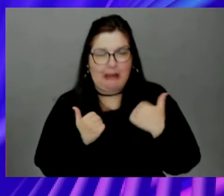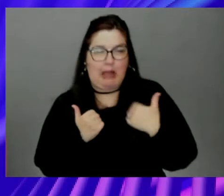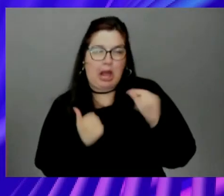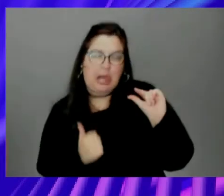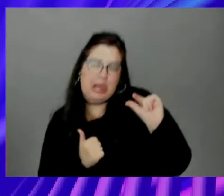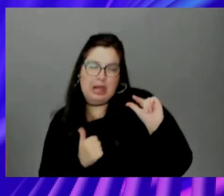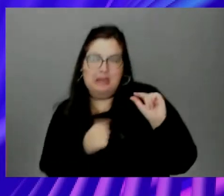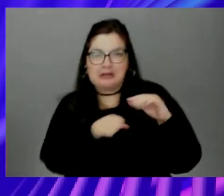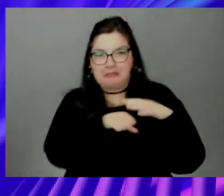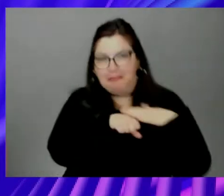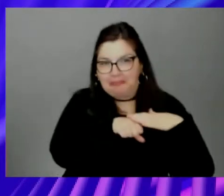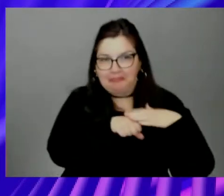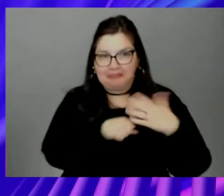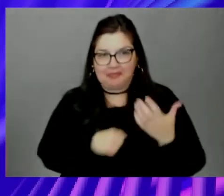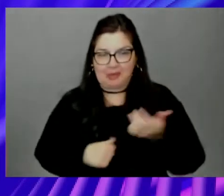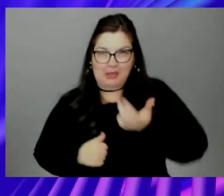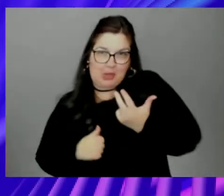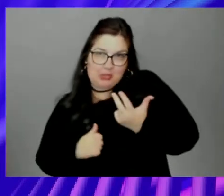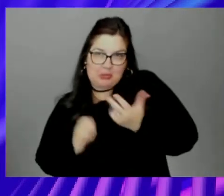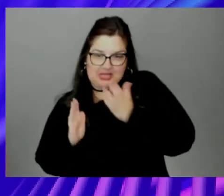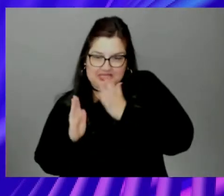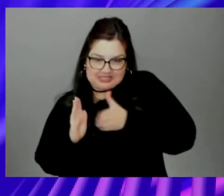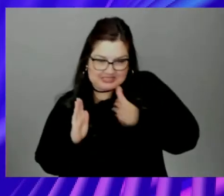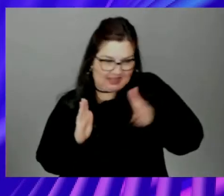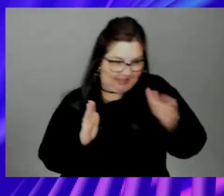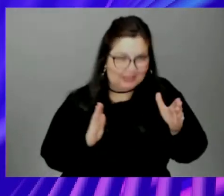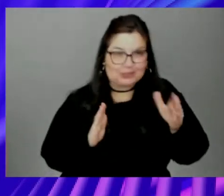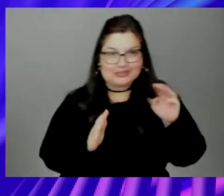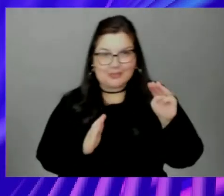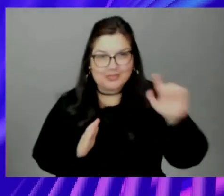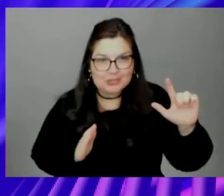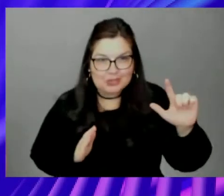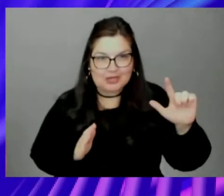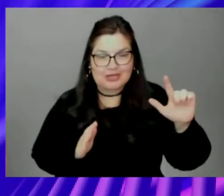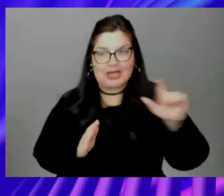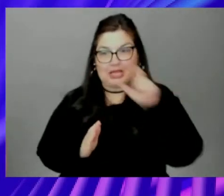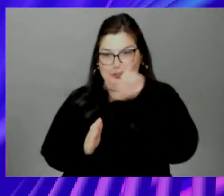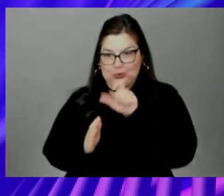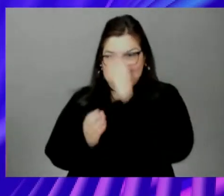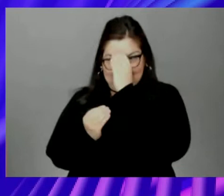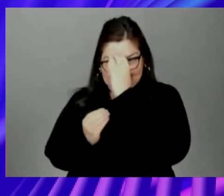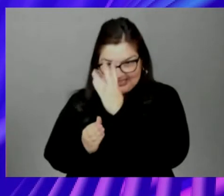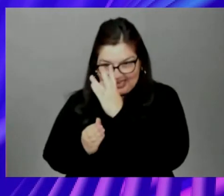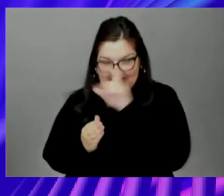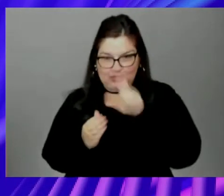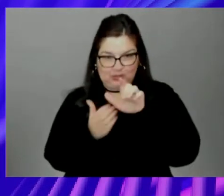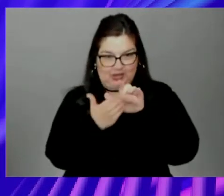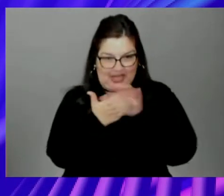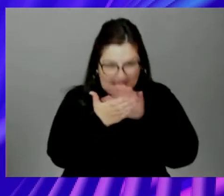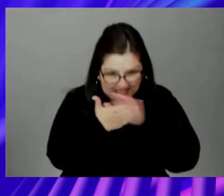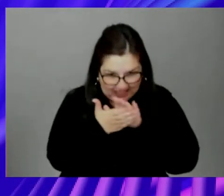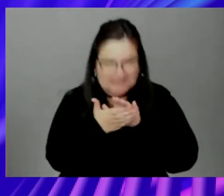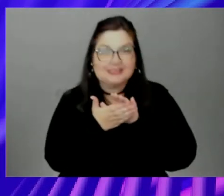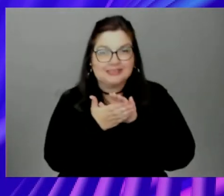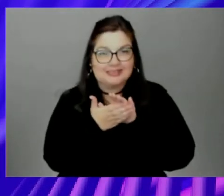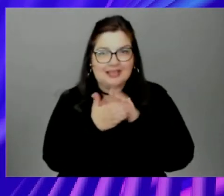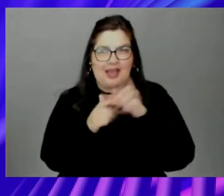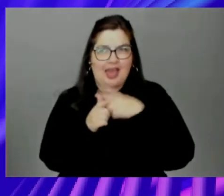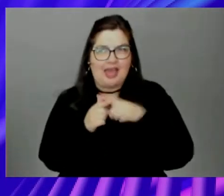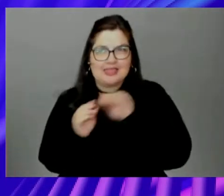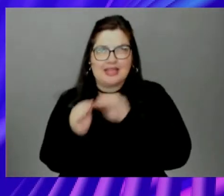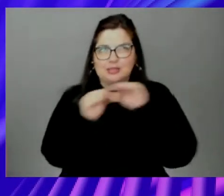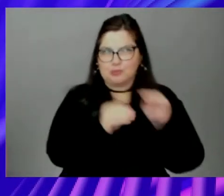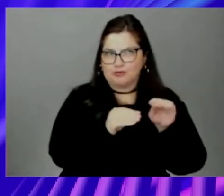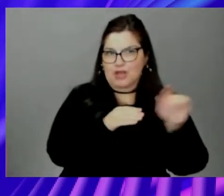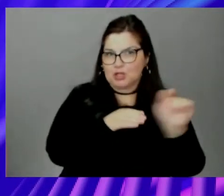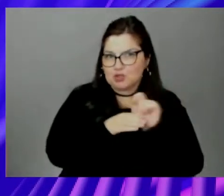about 3 stages to machine learning, right? You got to have a lot of data and you got to clean that data. Then you move on to training a model